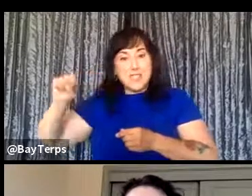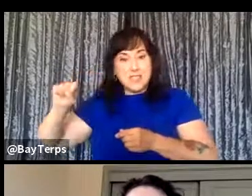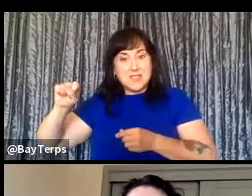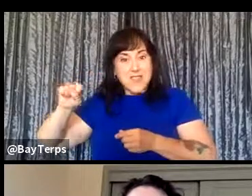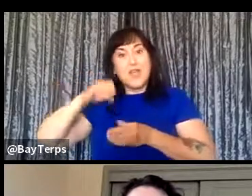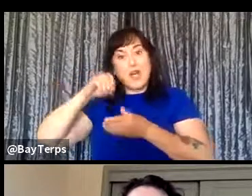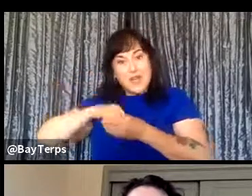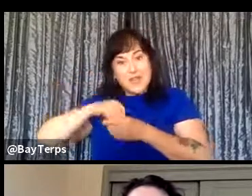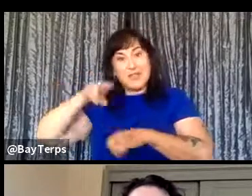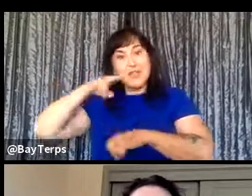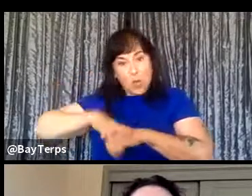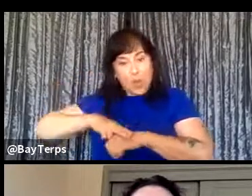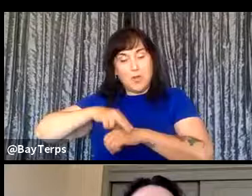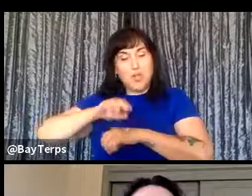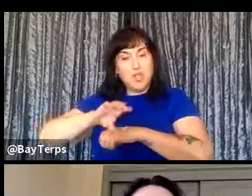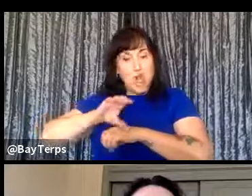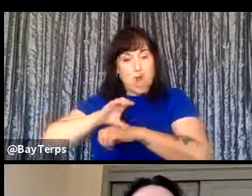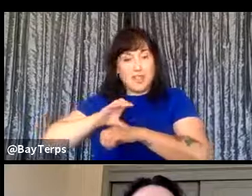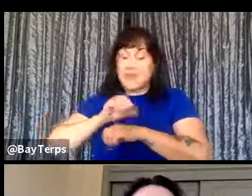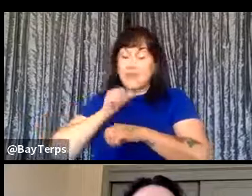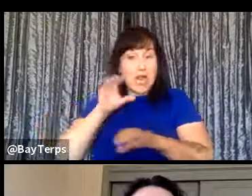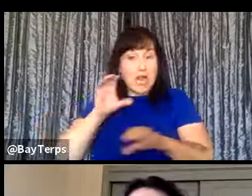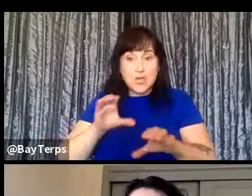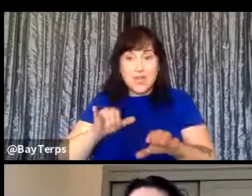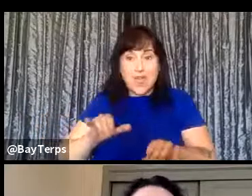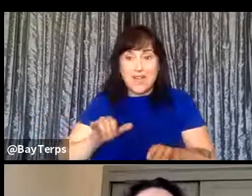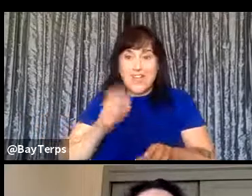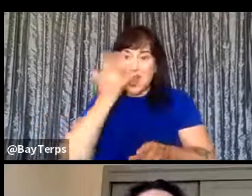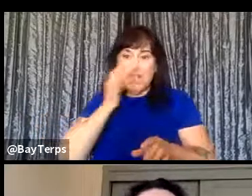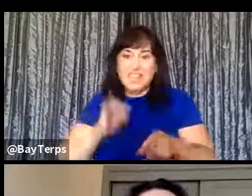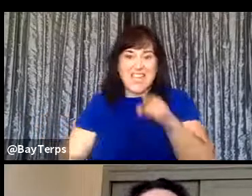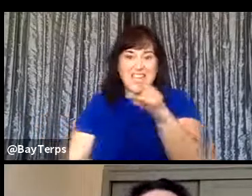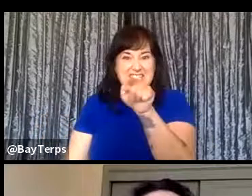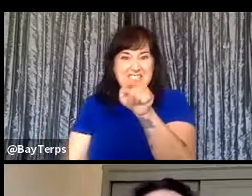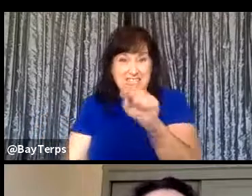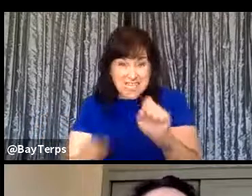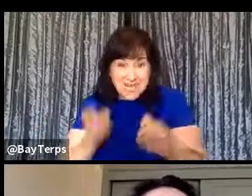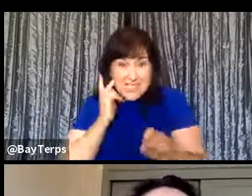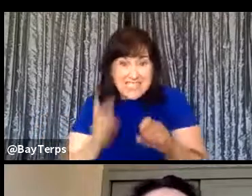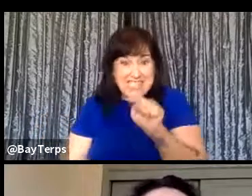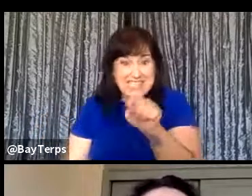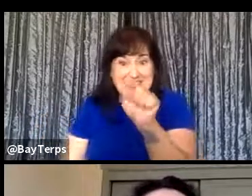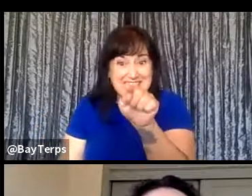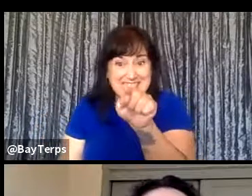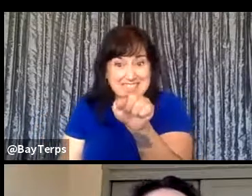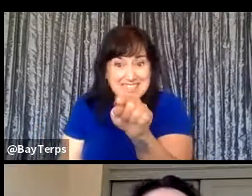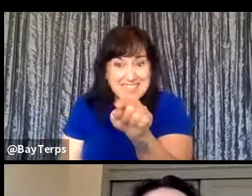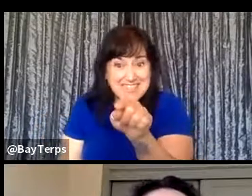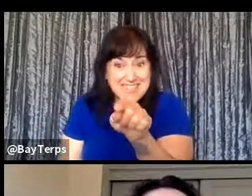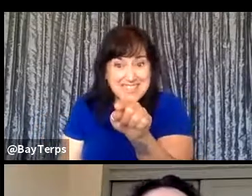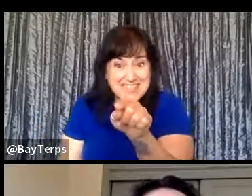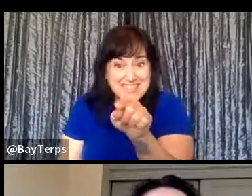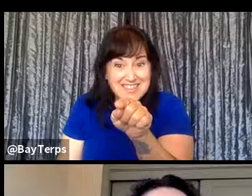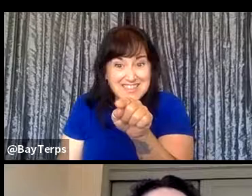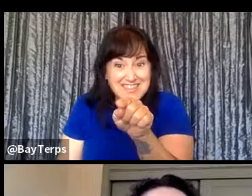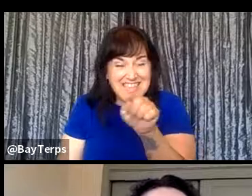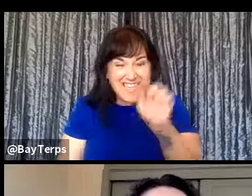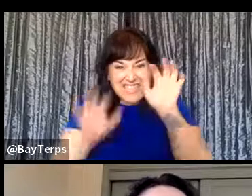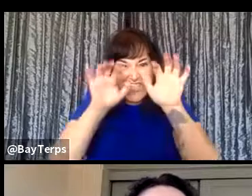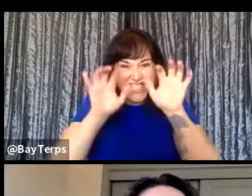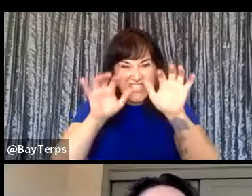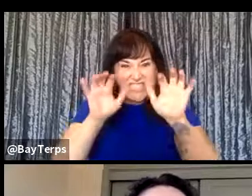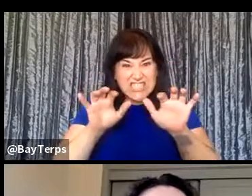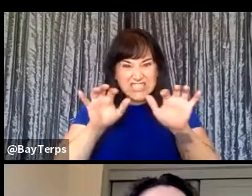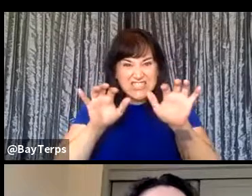bar. If you didn't, this is what it would look like. Can you see this chocolate in my hand? Liz, can you see how mottled it looks? See